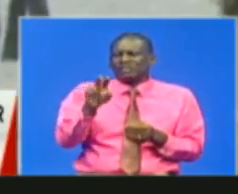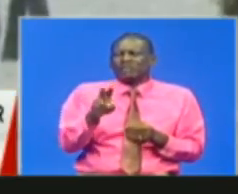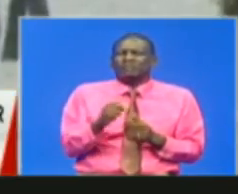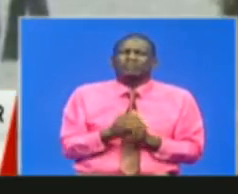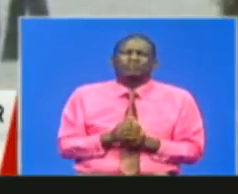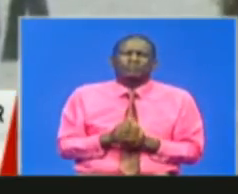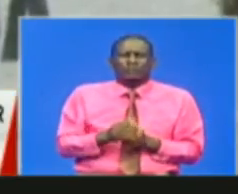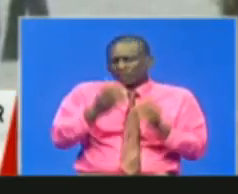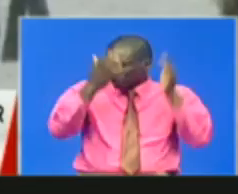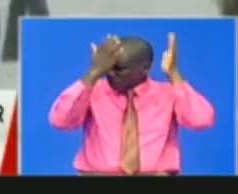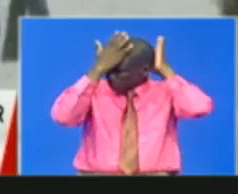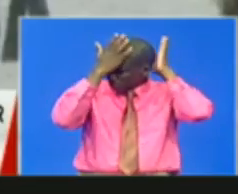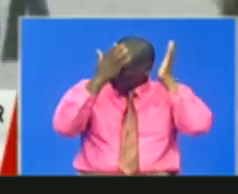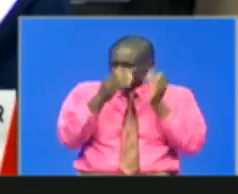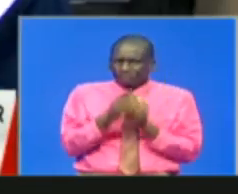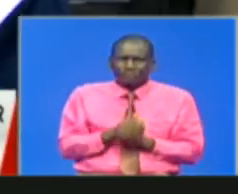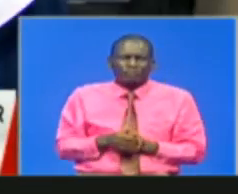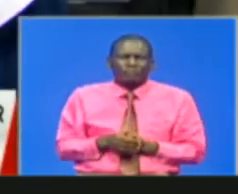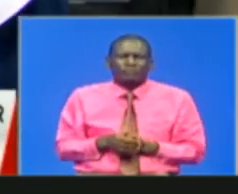Kakamega.